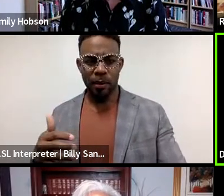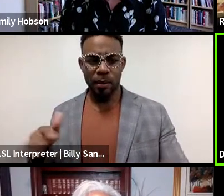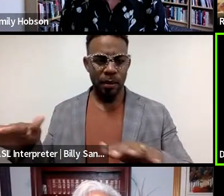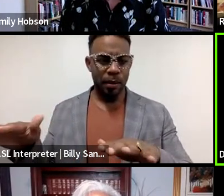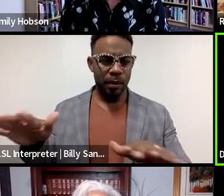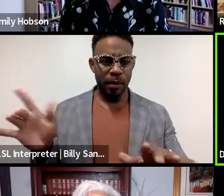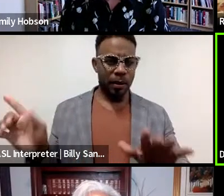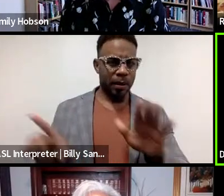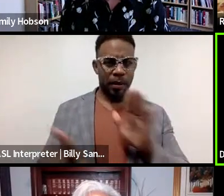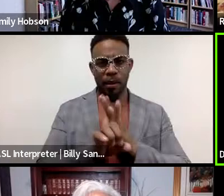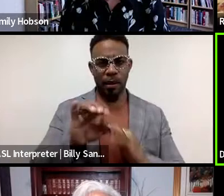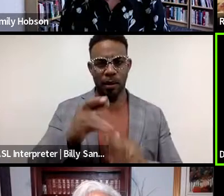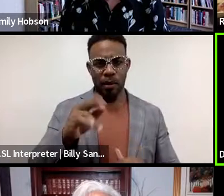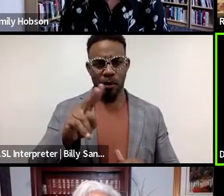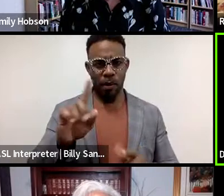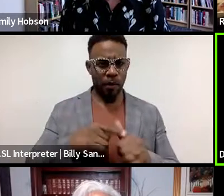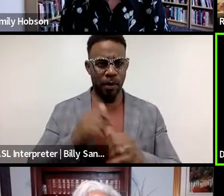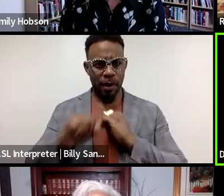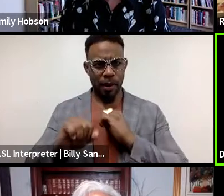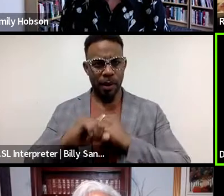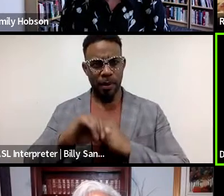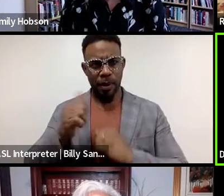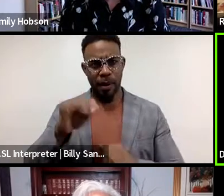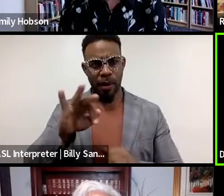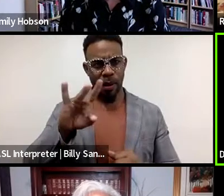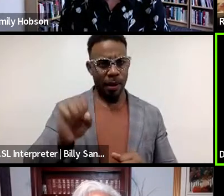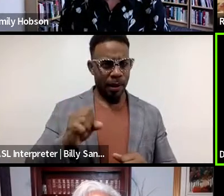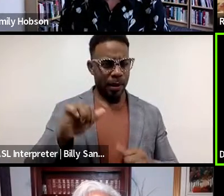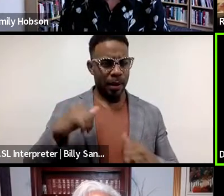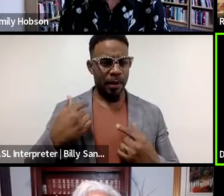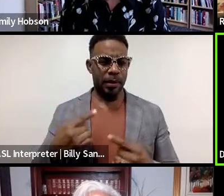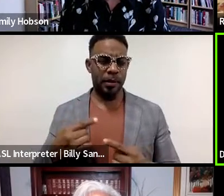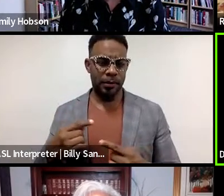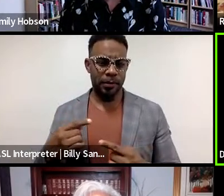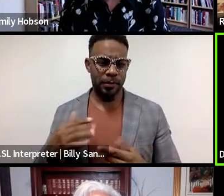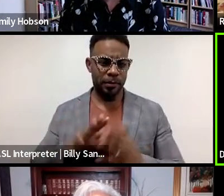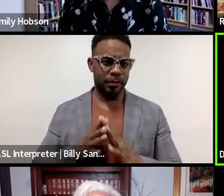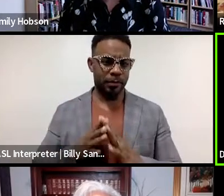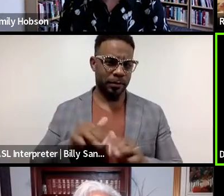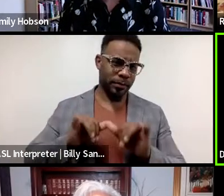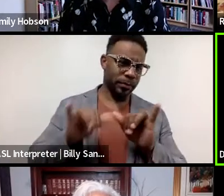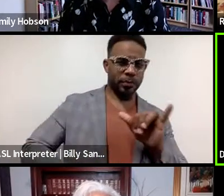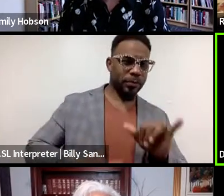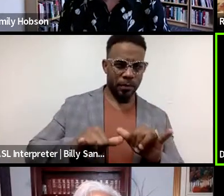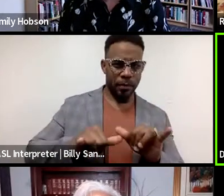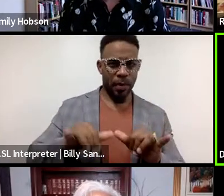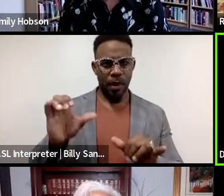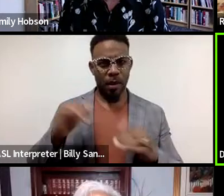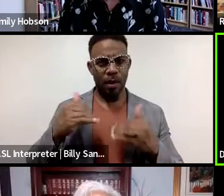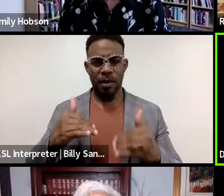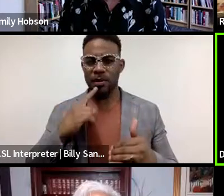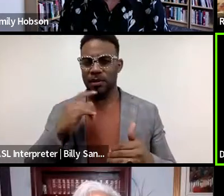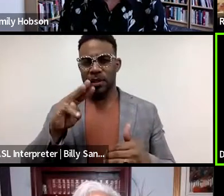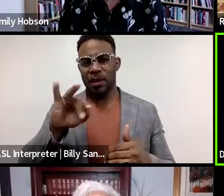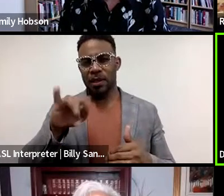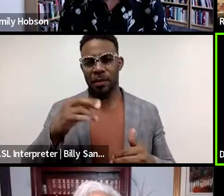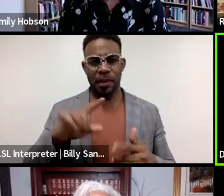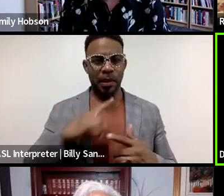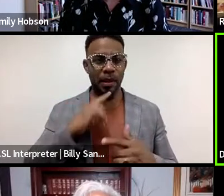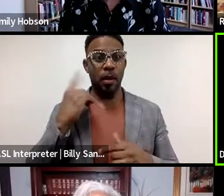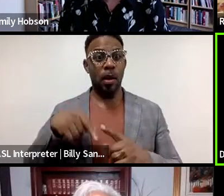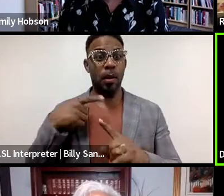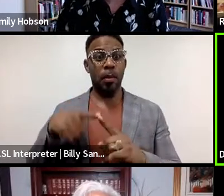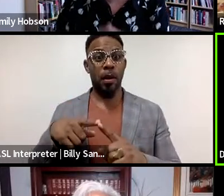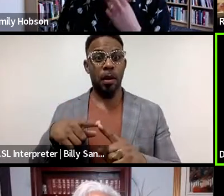fore in Reagan's first campaign in 1980 and since has become a staple of the conservative movement, there's this myth that it was all